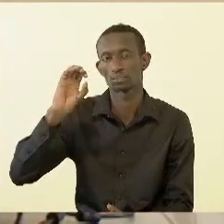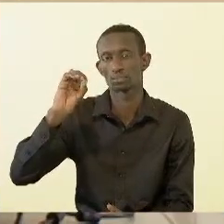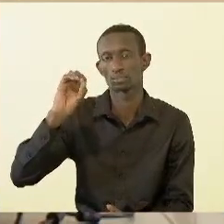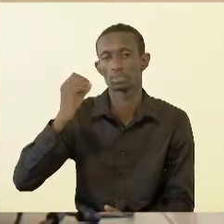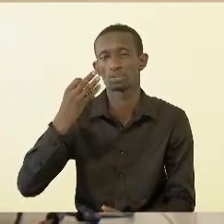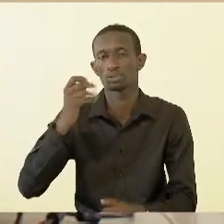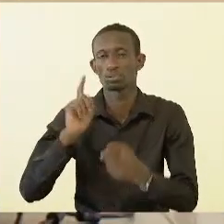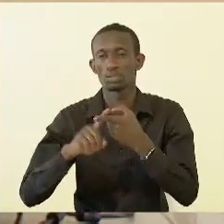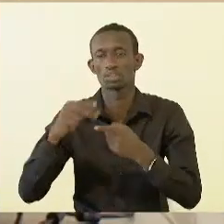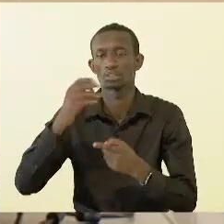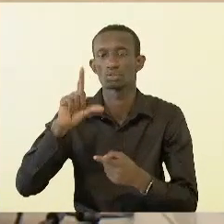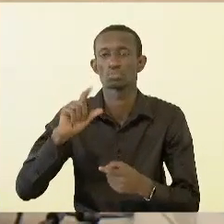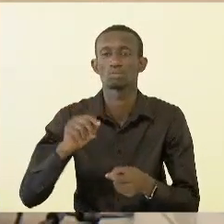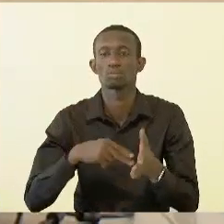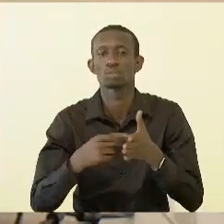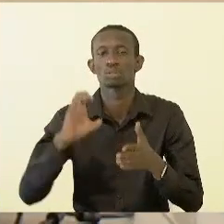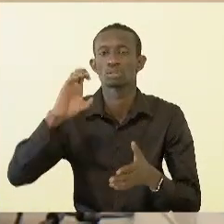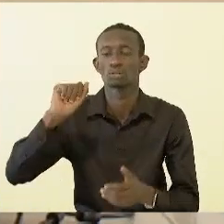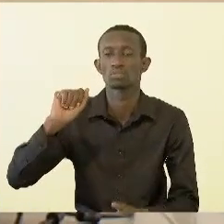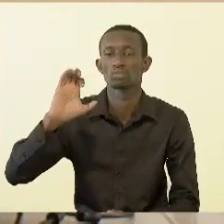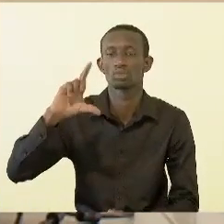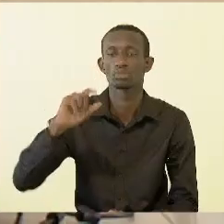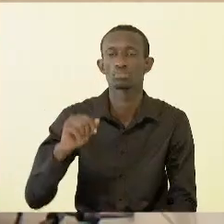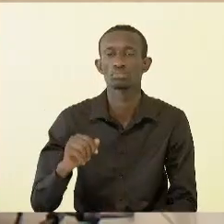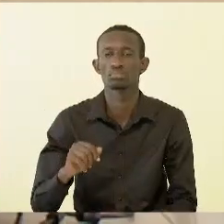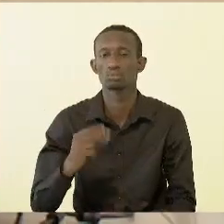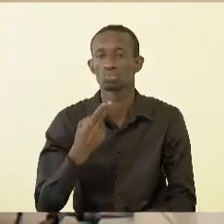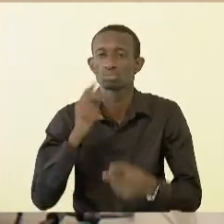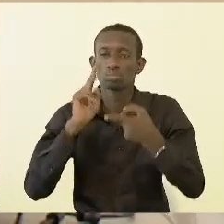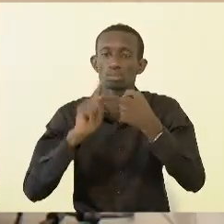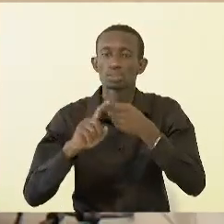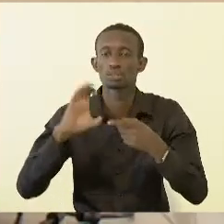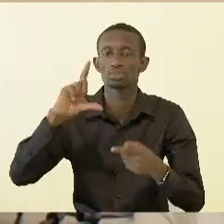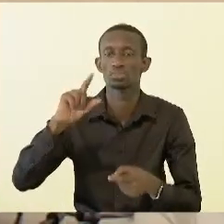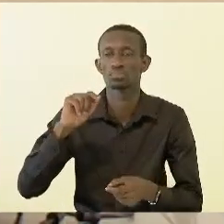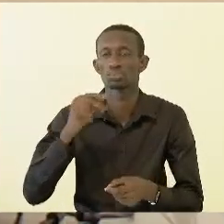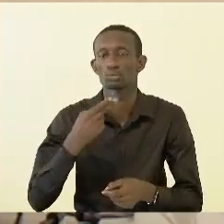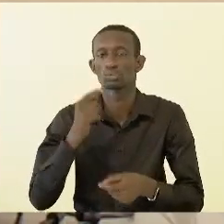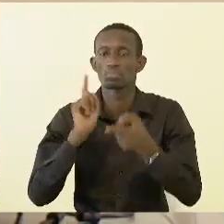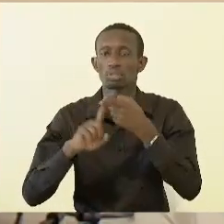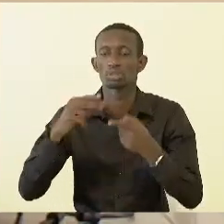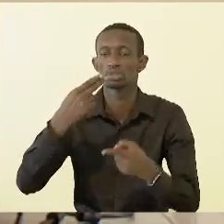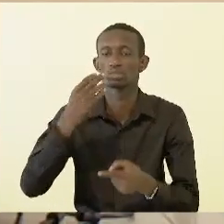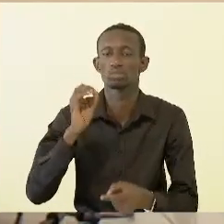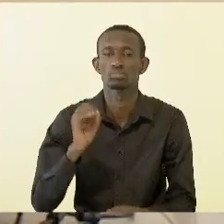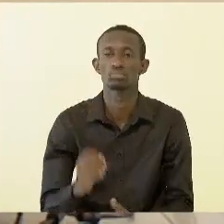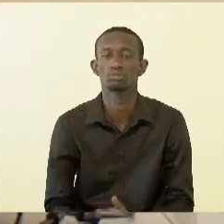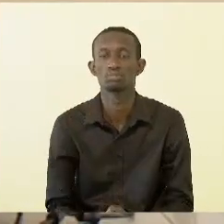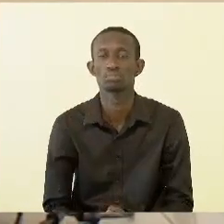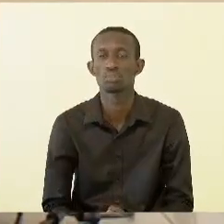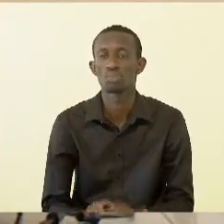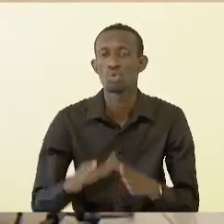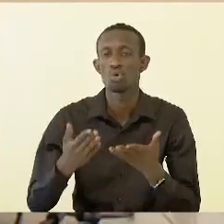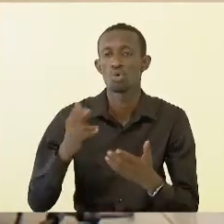calcium chloride plus carbon dioxide and water. Or the hydrogen carbonate, that will be